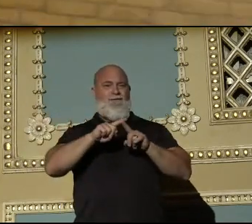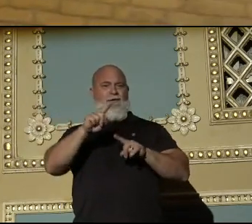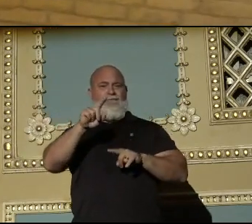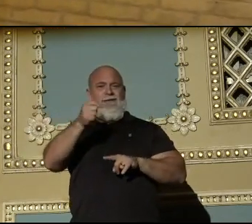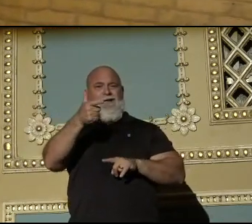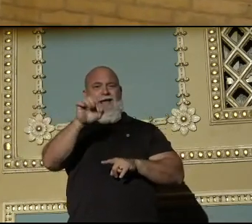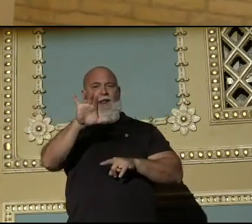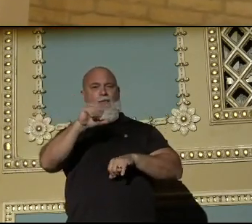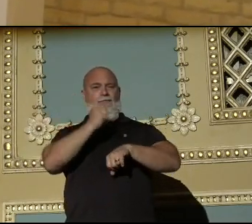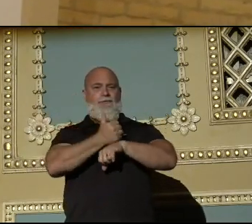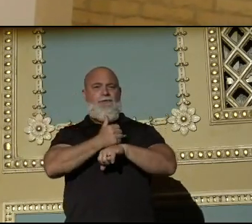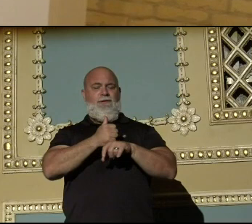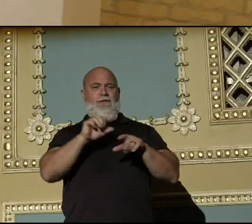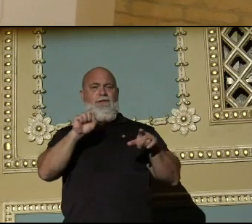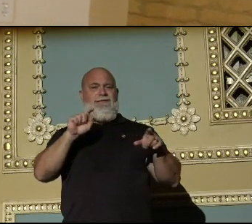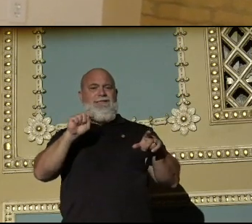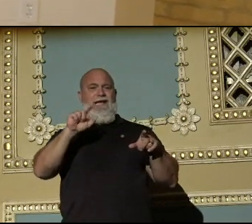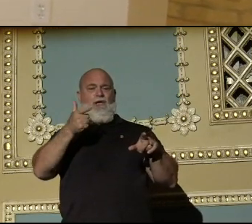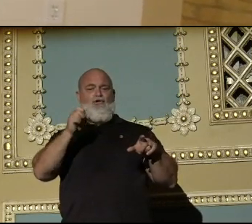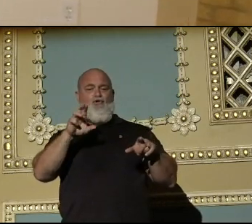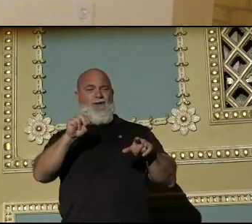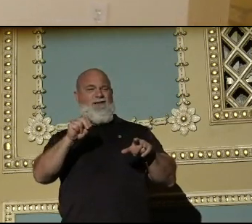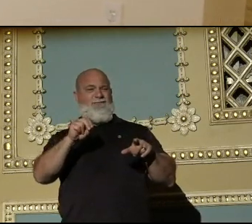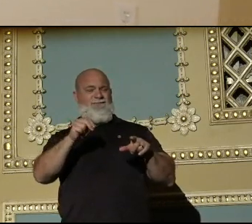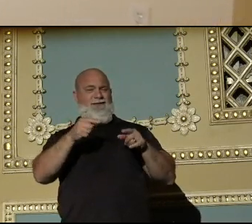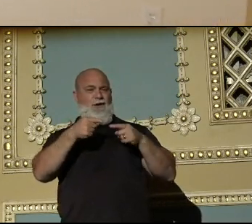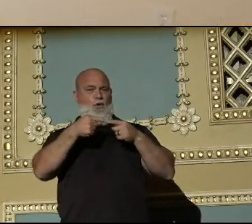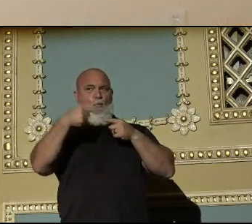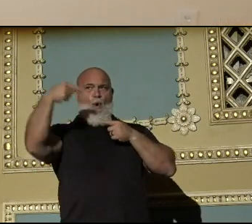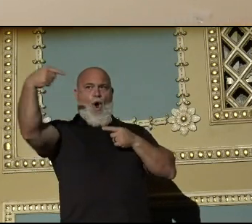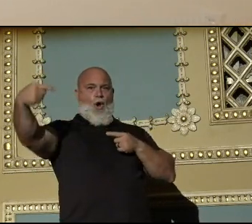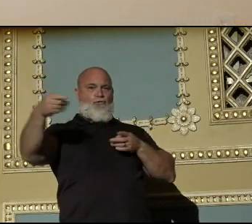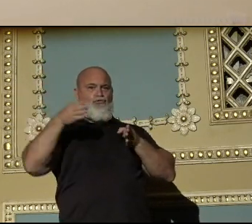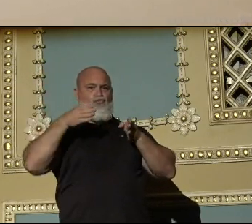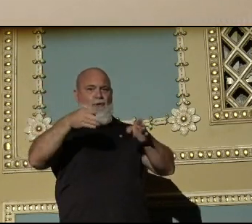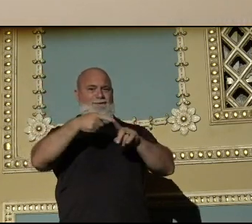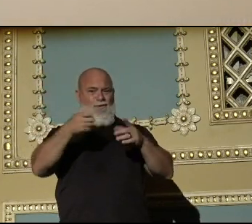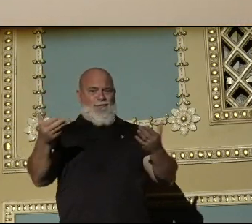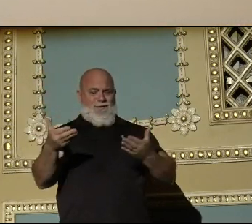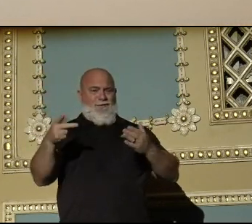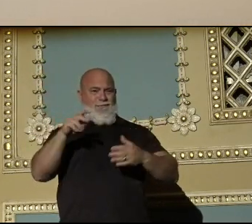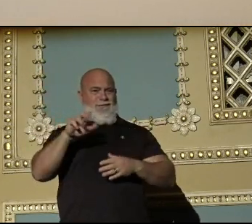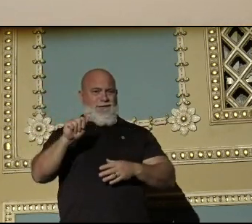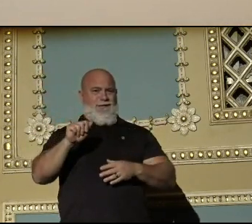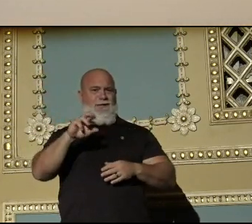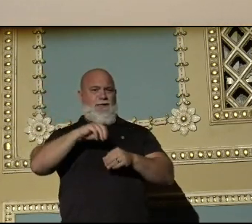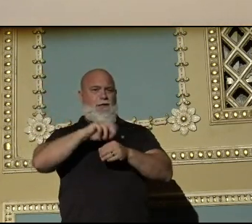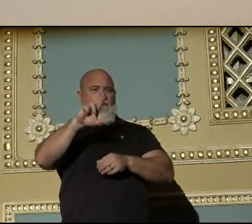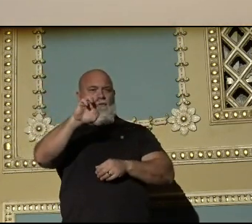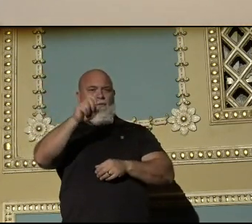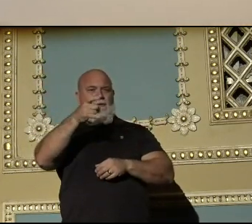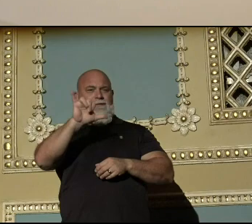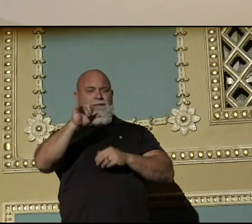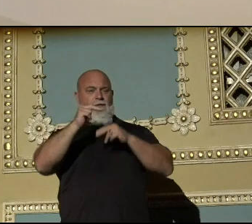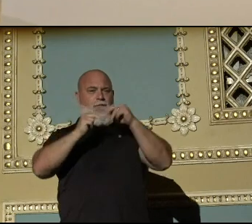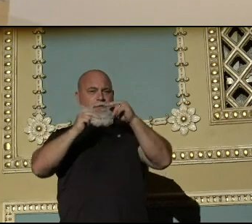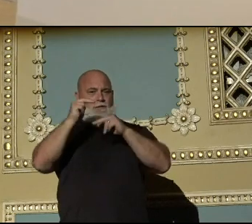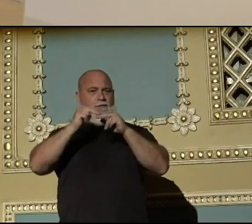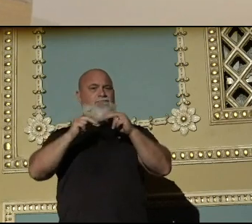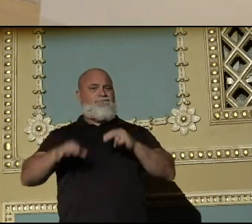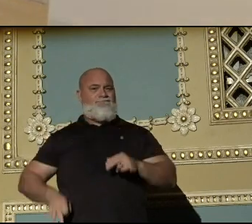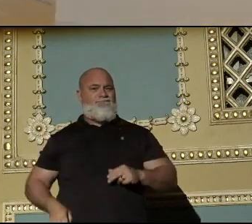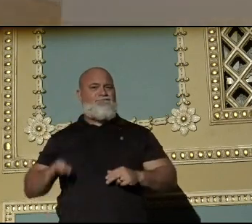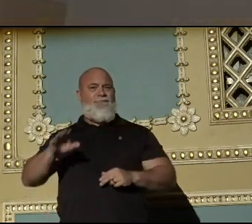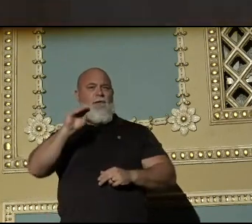Gallery St. Germain, that is located across the street from the Paramount in the Regency building, which is also funded by the McKnight